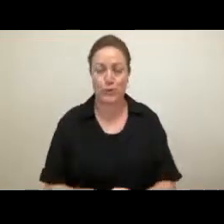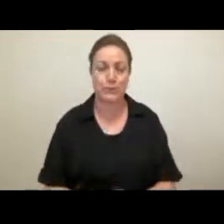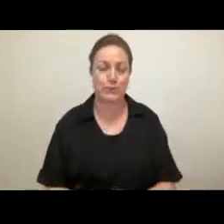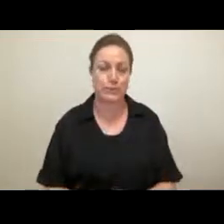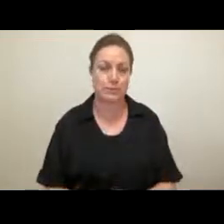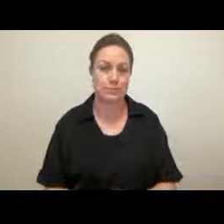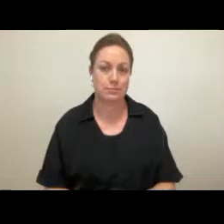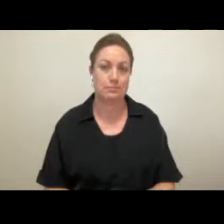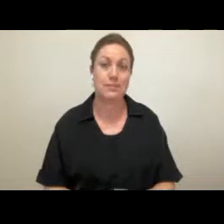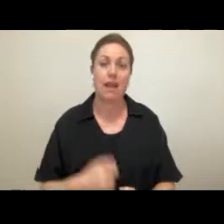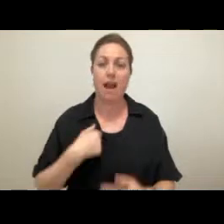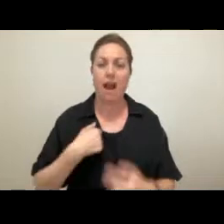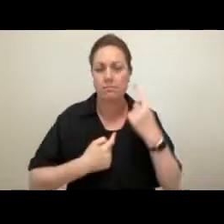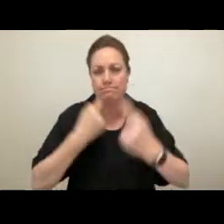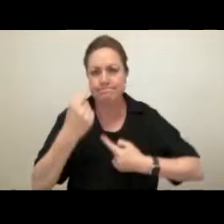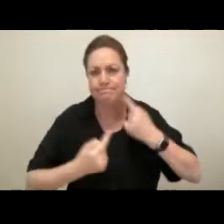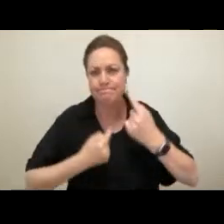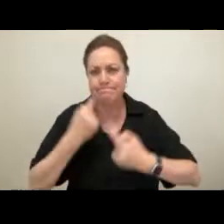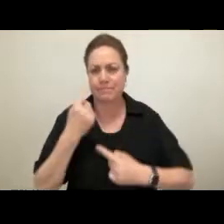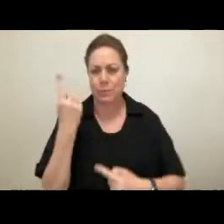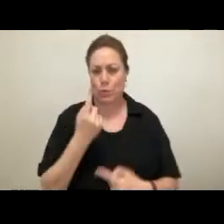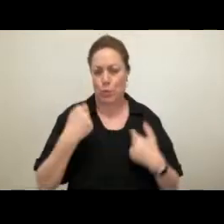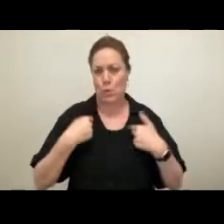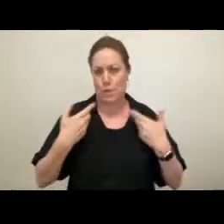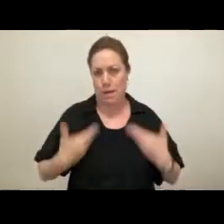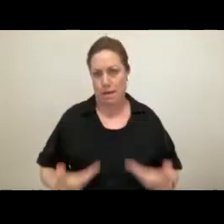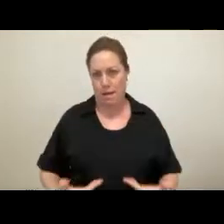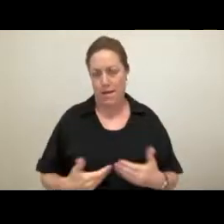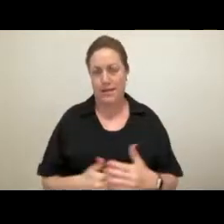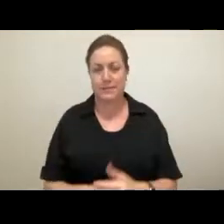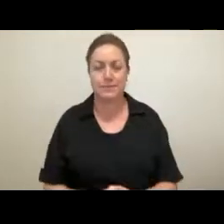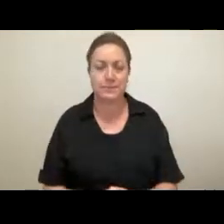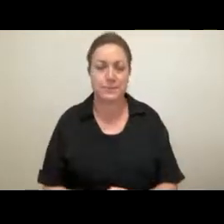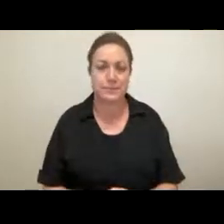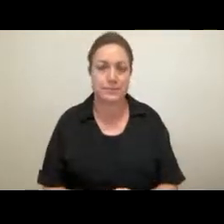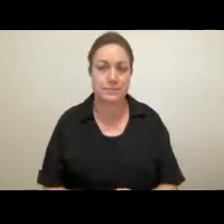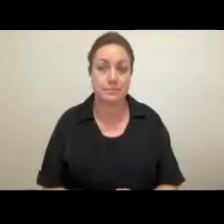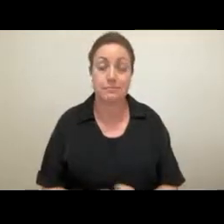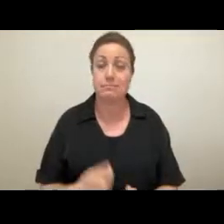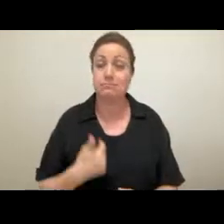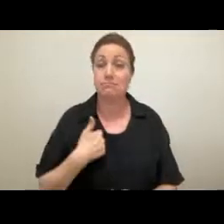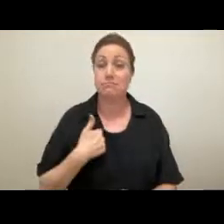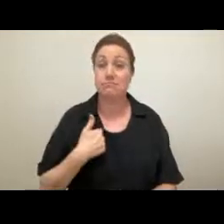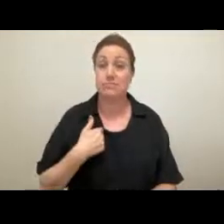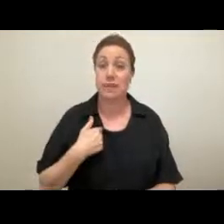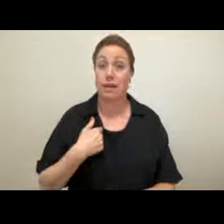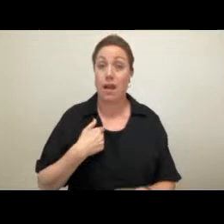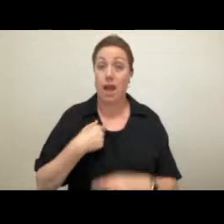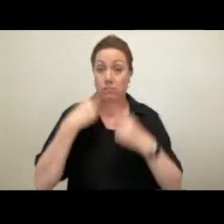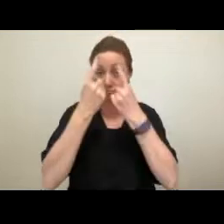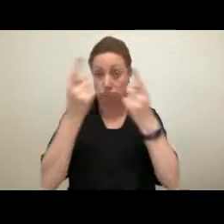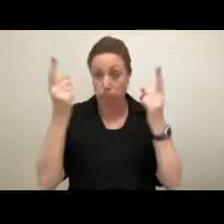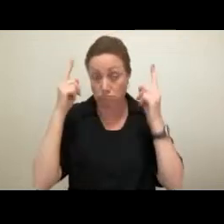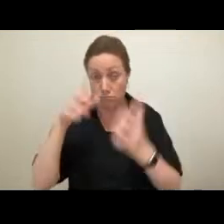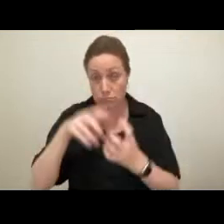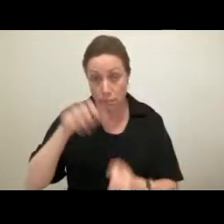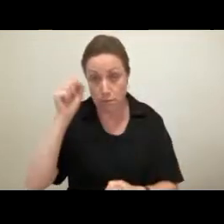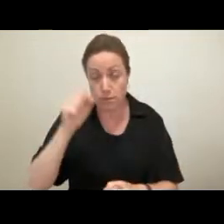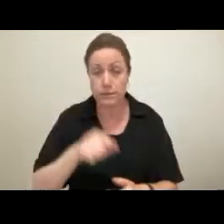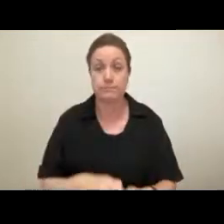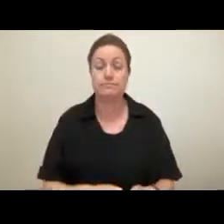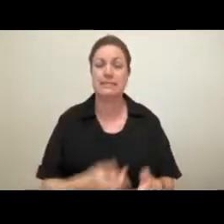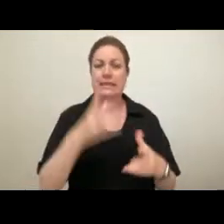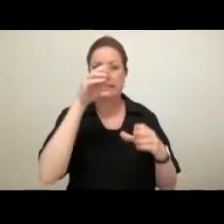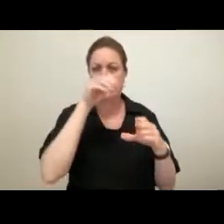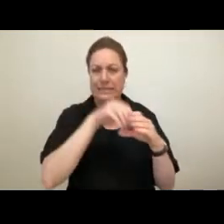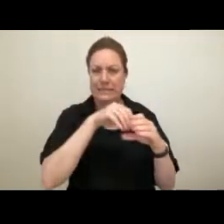I am before I kick off about some of the project details. I have a bachelor degree in interior architecture,